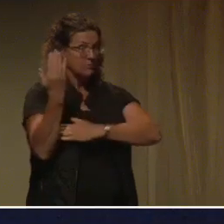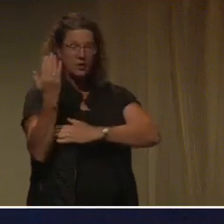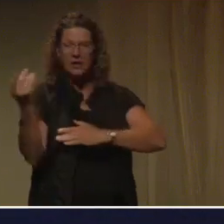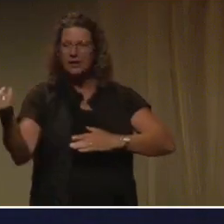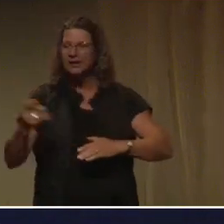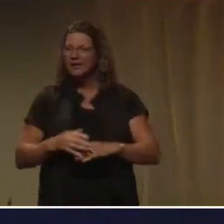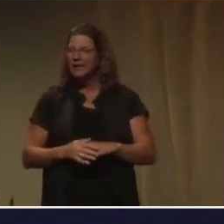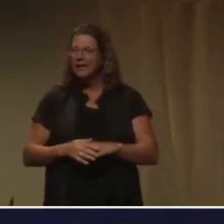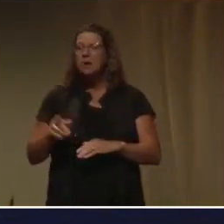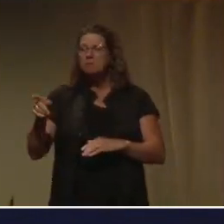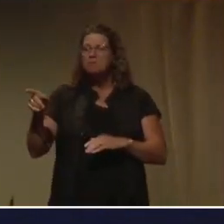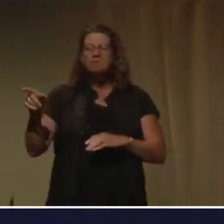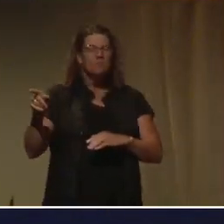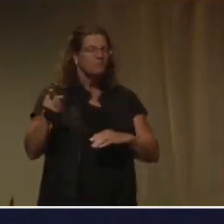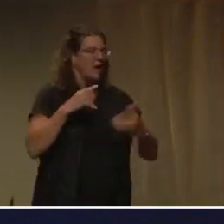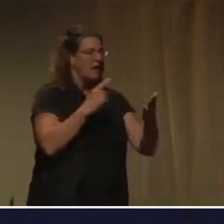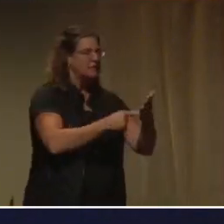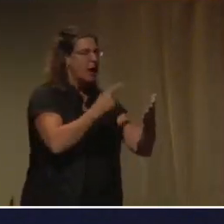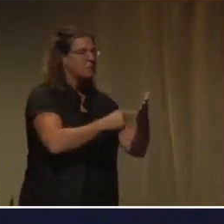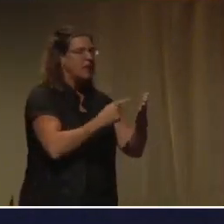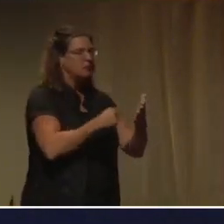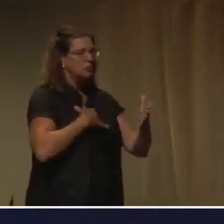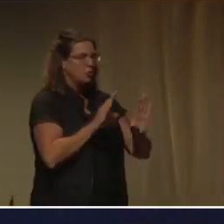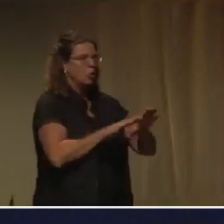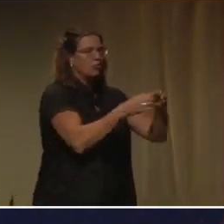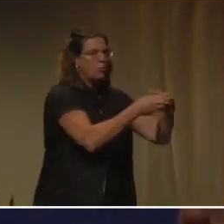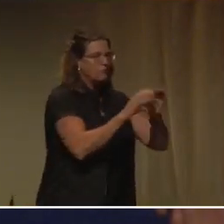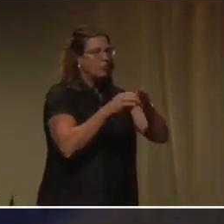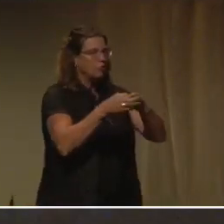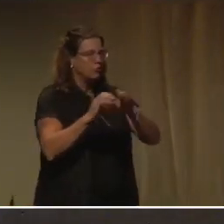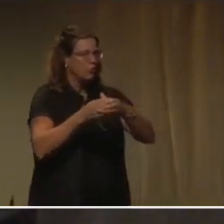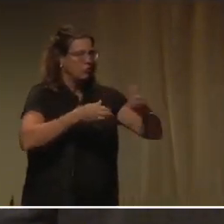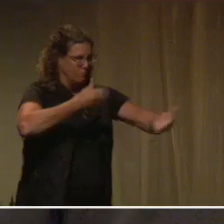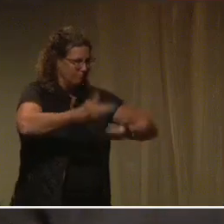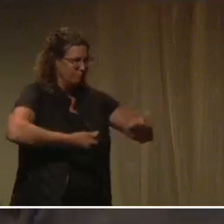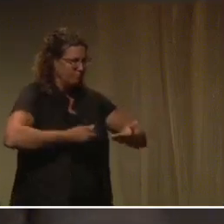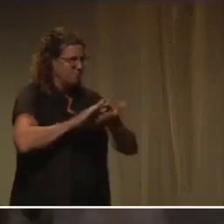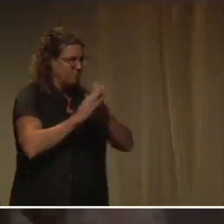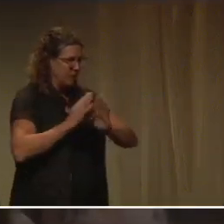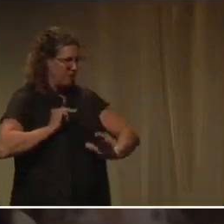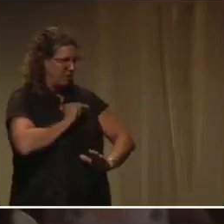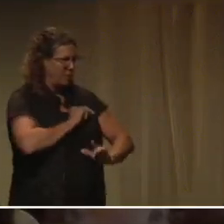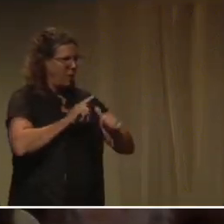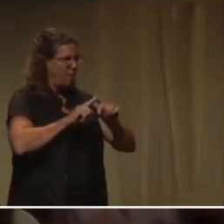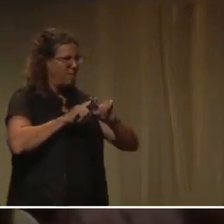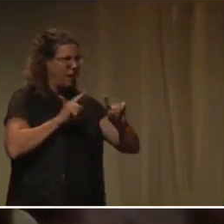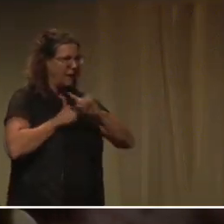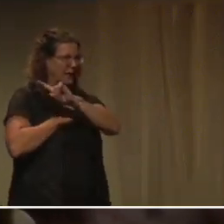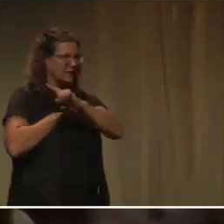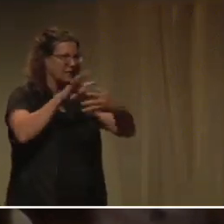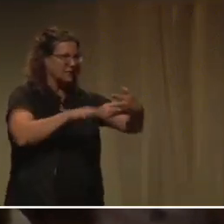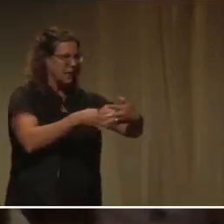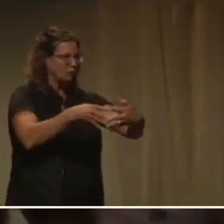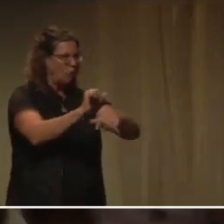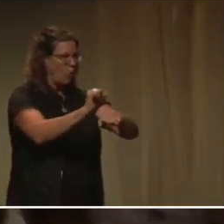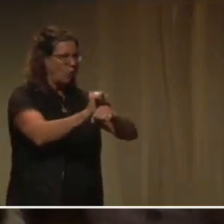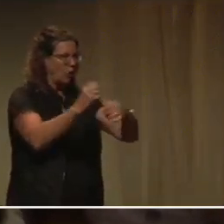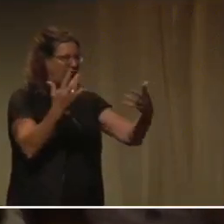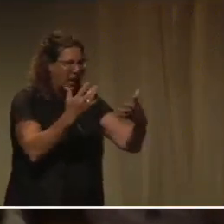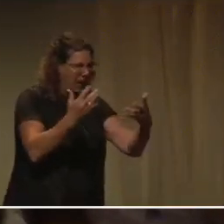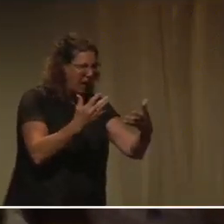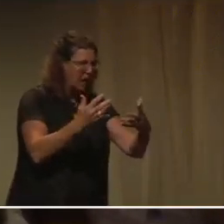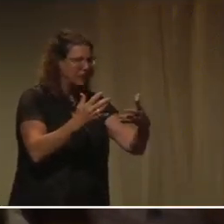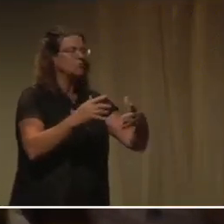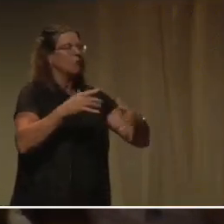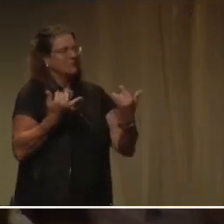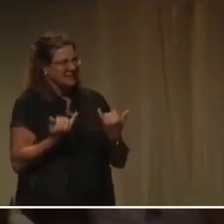of eluded us because of his work schedule. We haven't been able to get him up here. But I just want to introduce you to Scott. So Scott